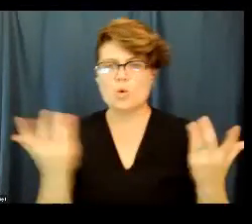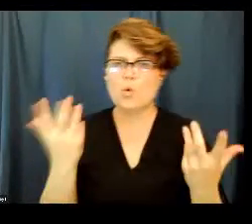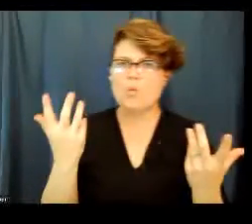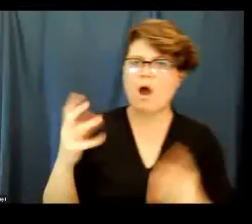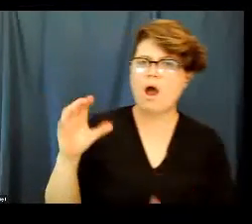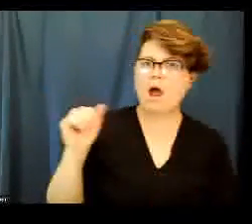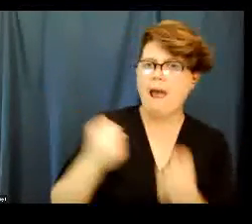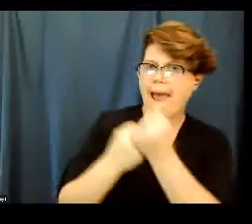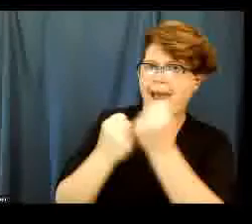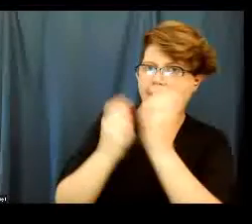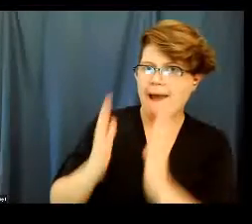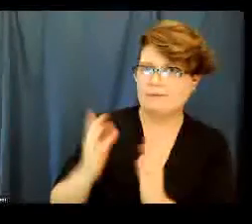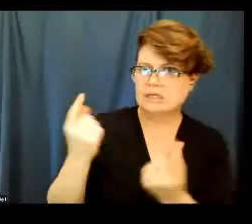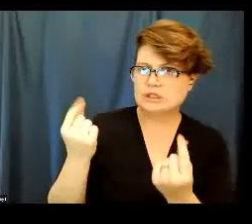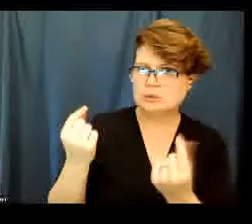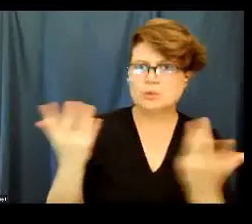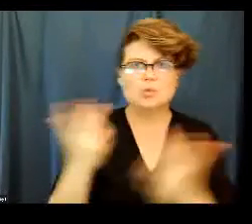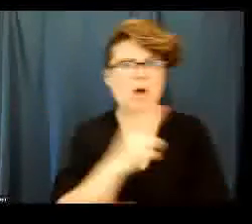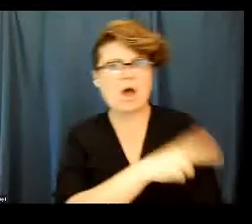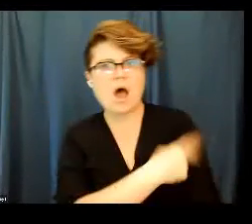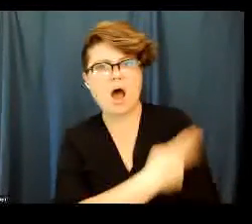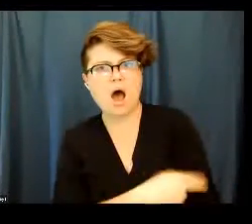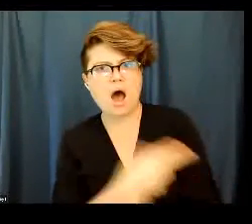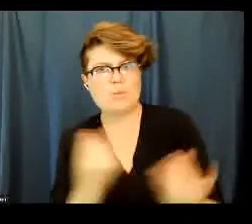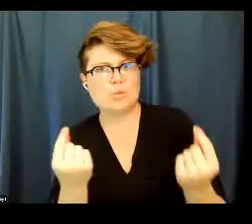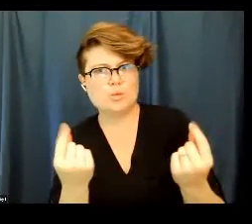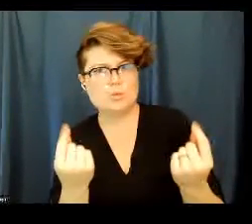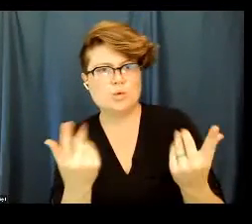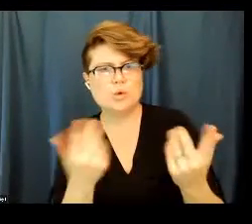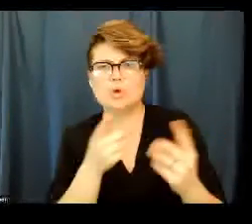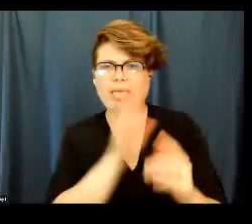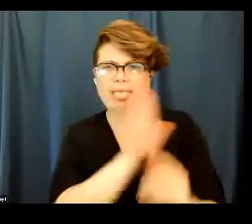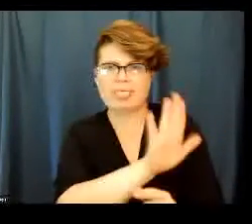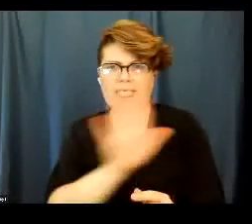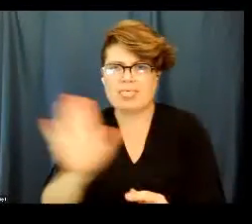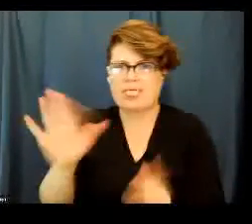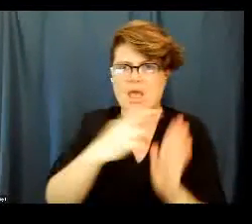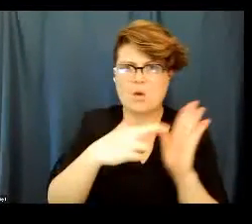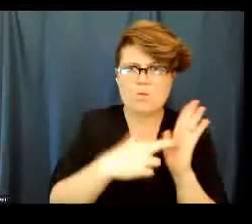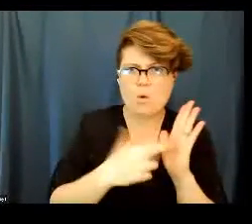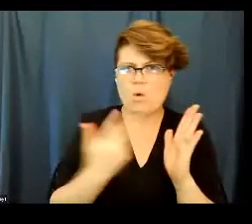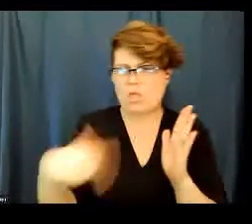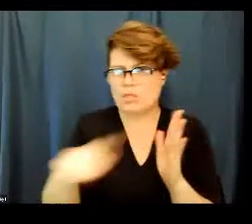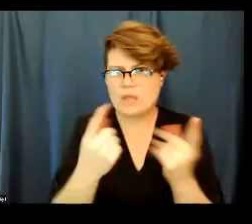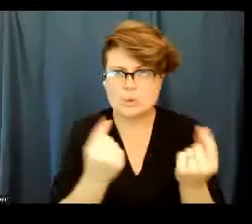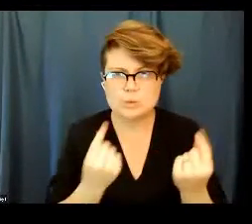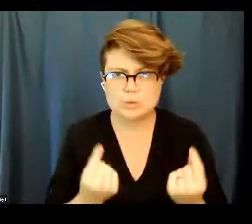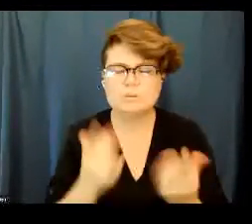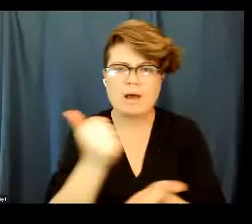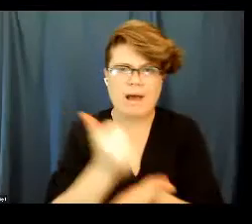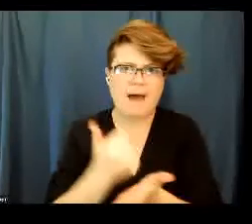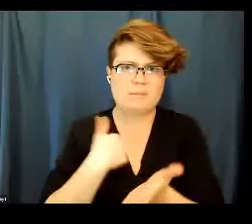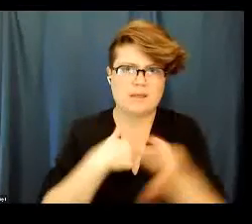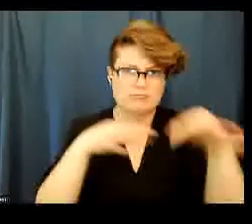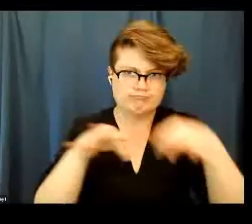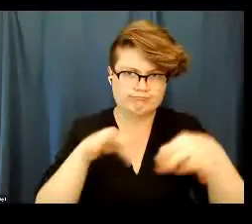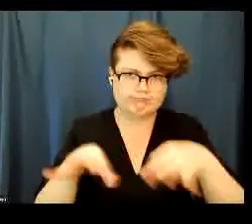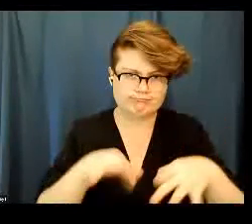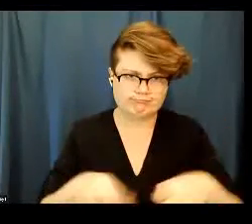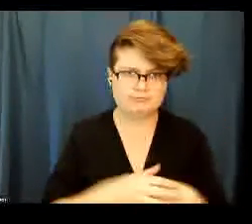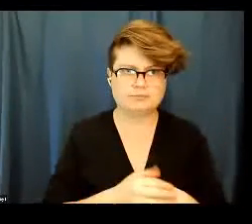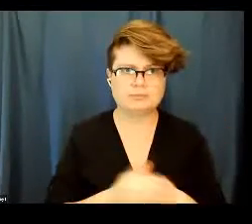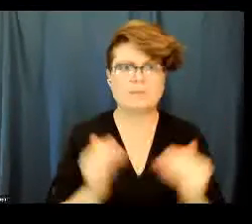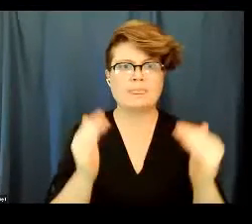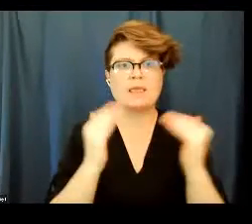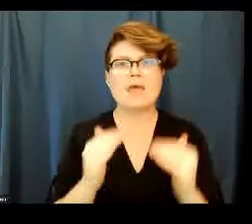does the hospital in our community do, right? It's going to really define what those roles are. And it's something to help our SART last